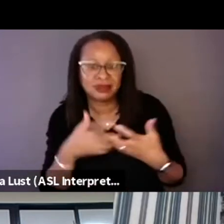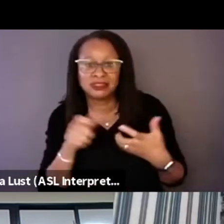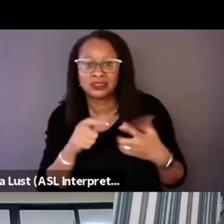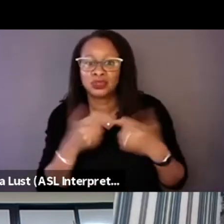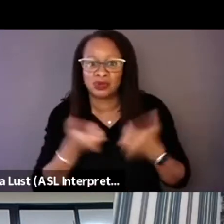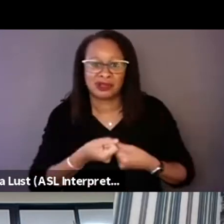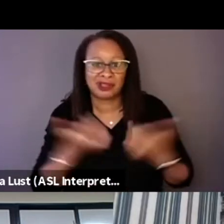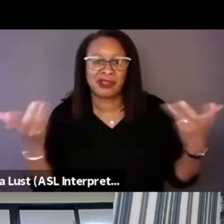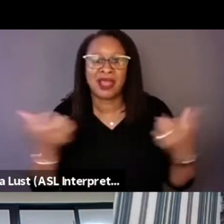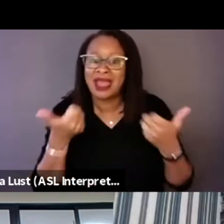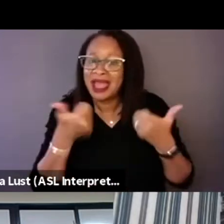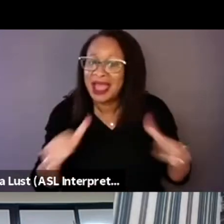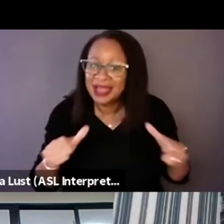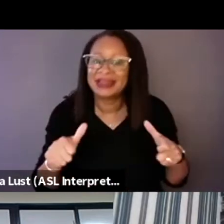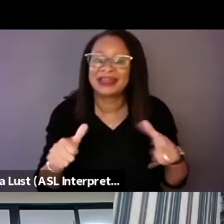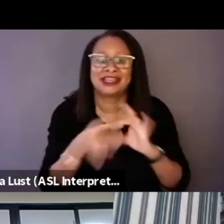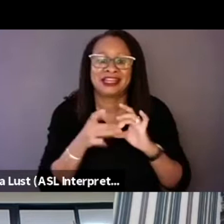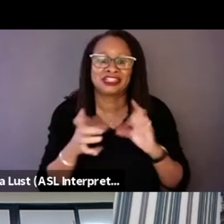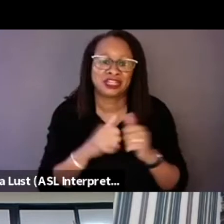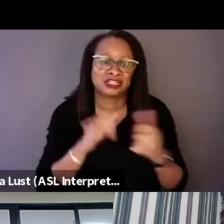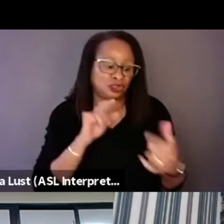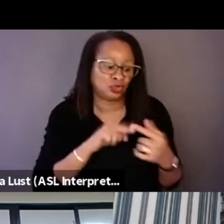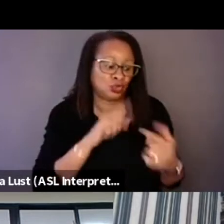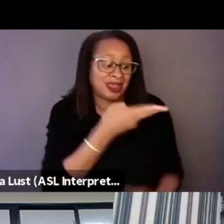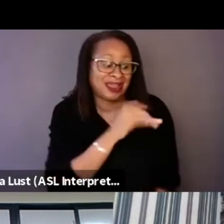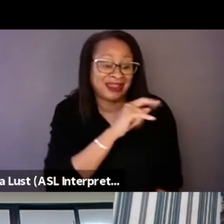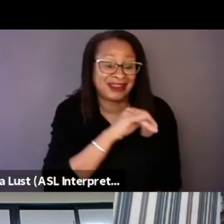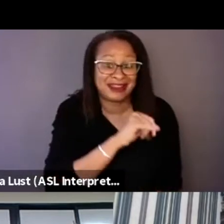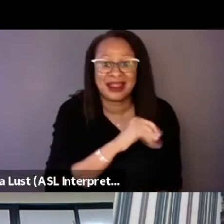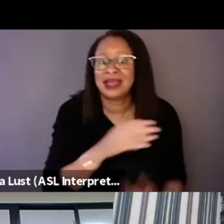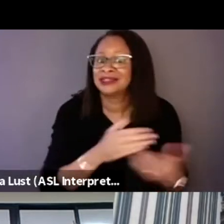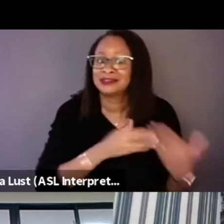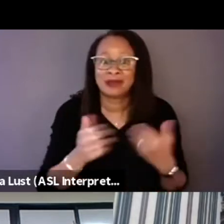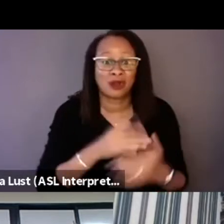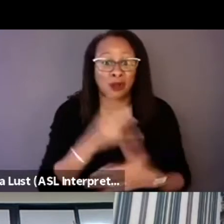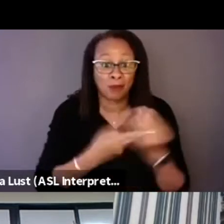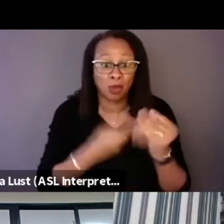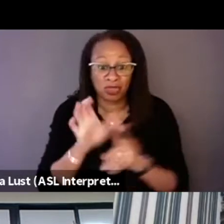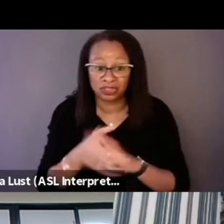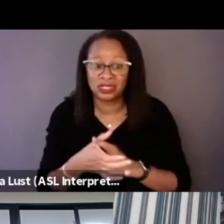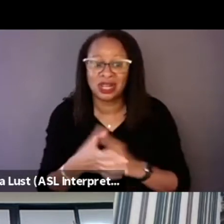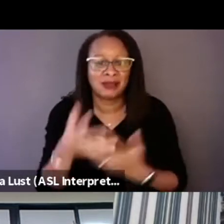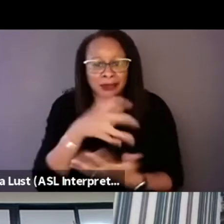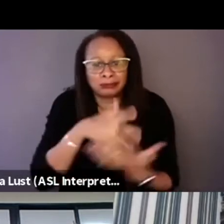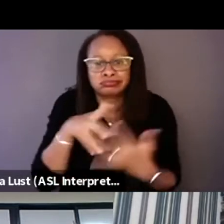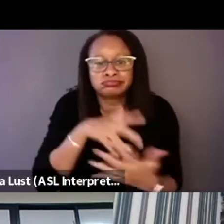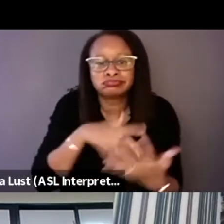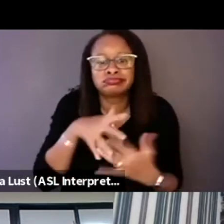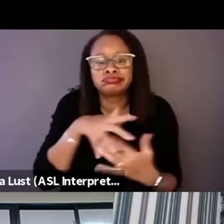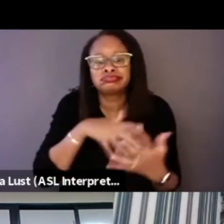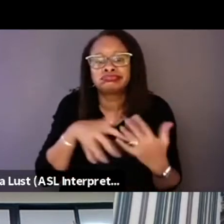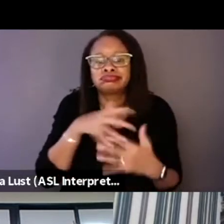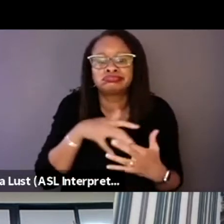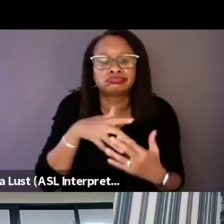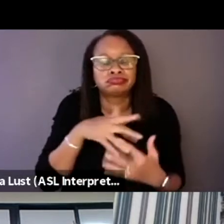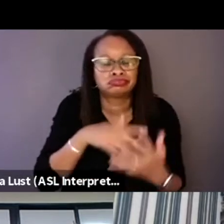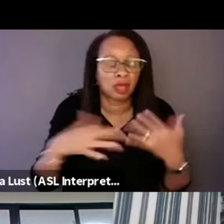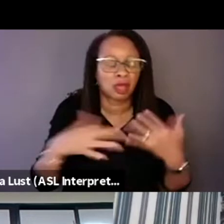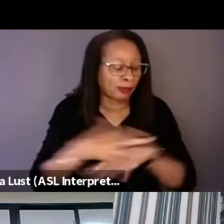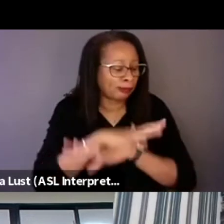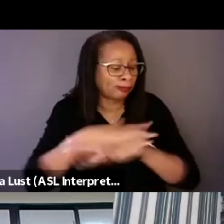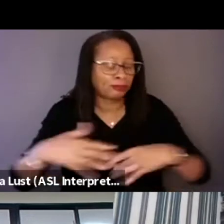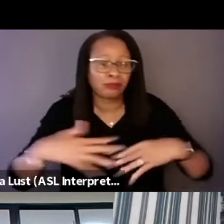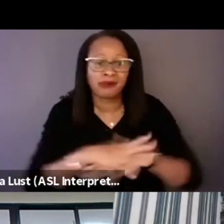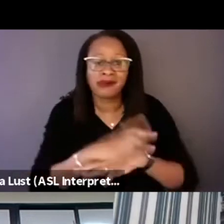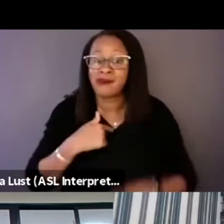connection that exists with Haiti, in spite of the fact that both cultures have been intermingling, I grew